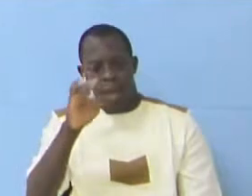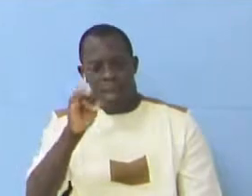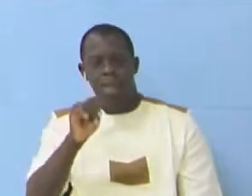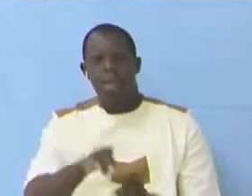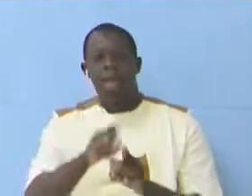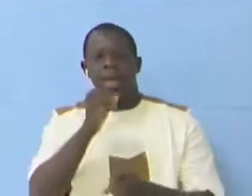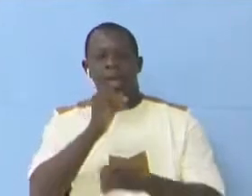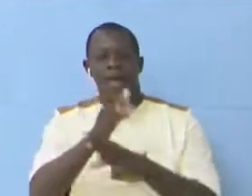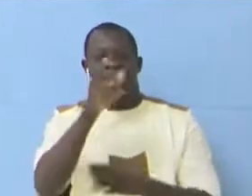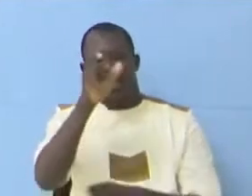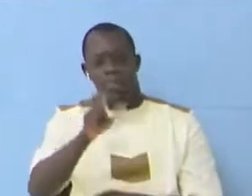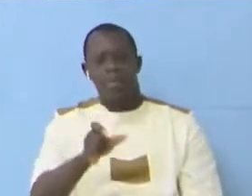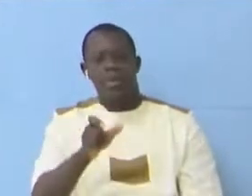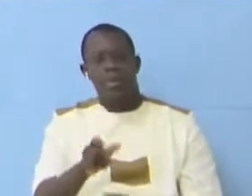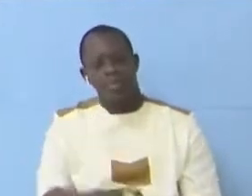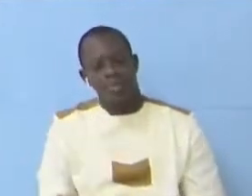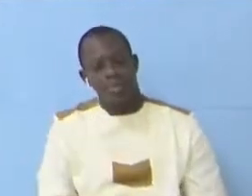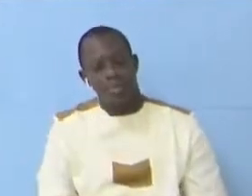Bright